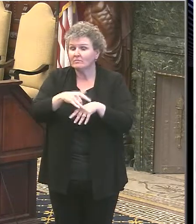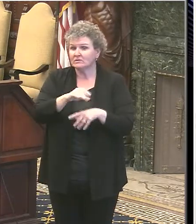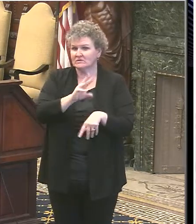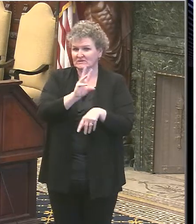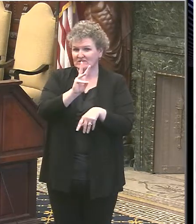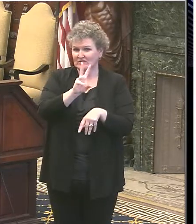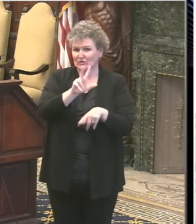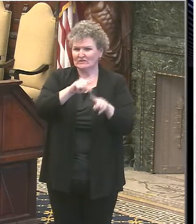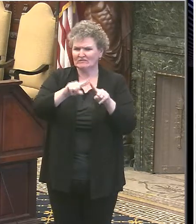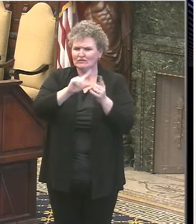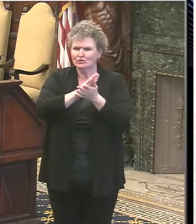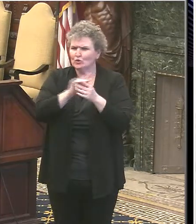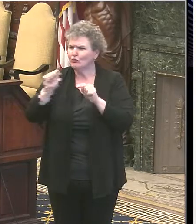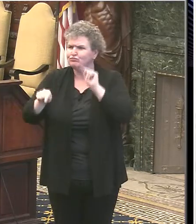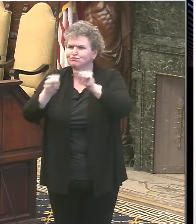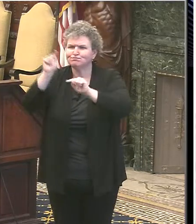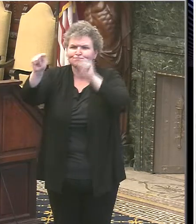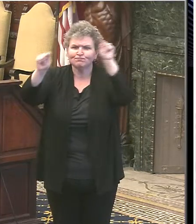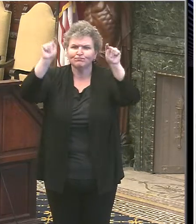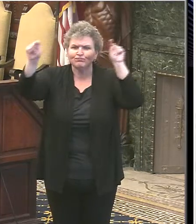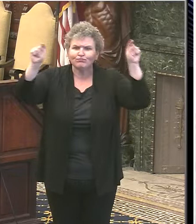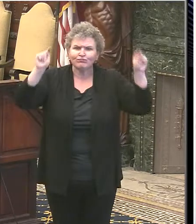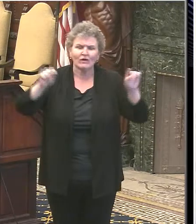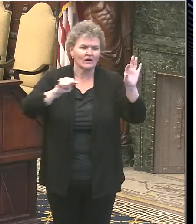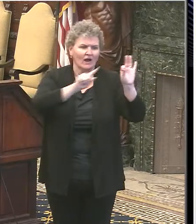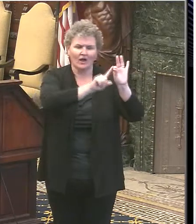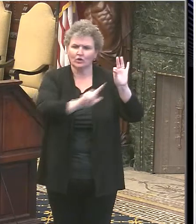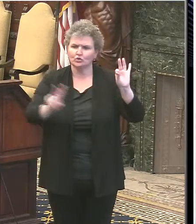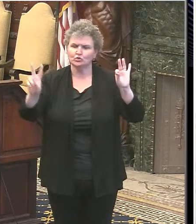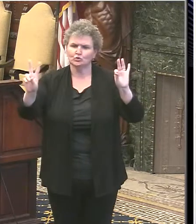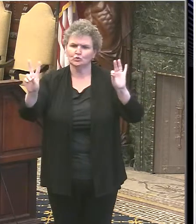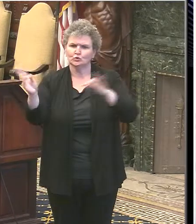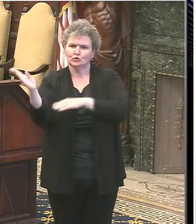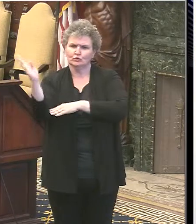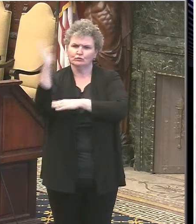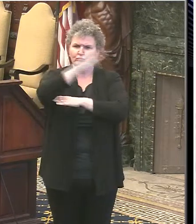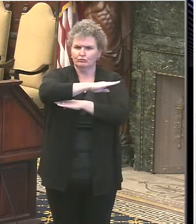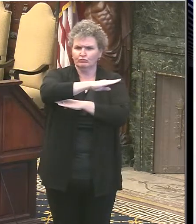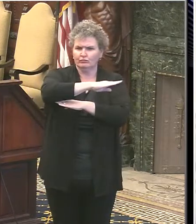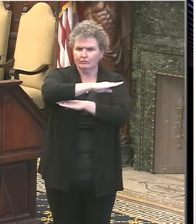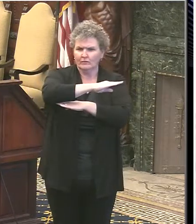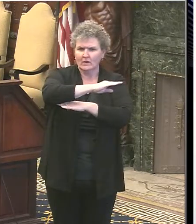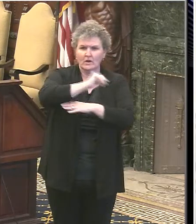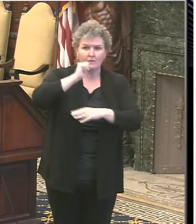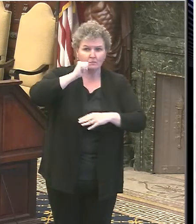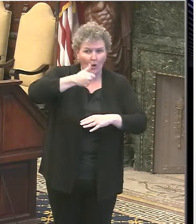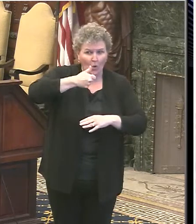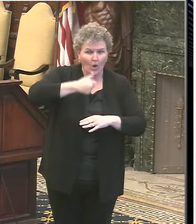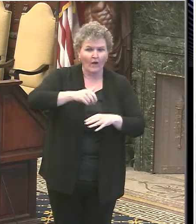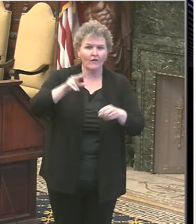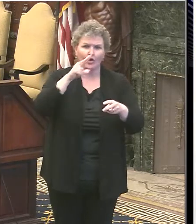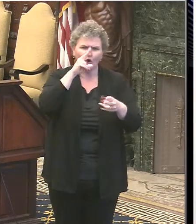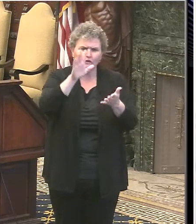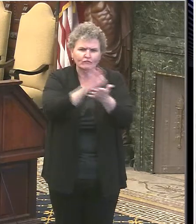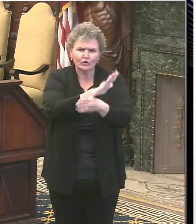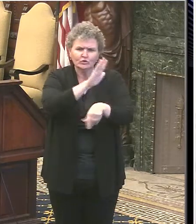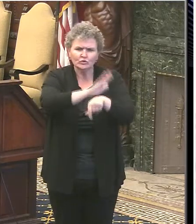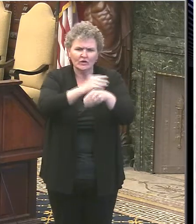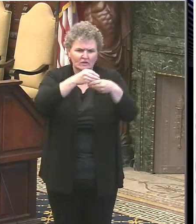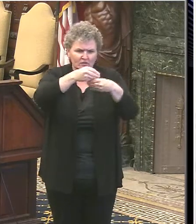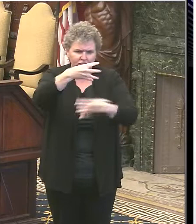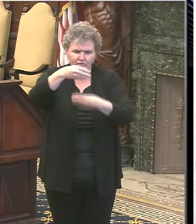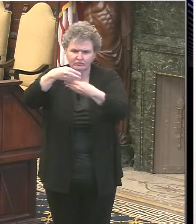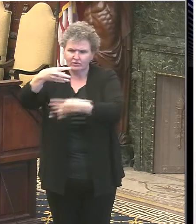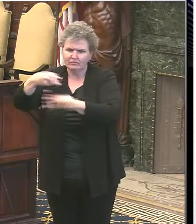across the city between 9 a.m. and 2 p.m. on Wednesday. Families can find a complete list of schools serving as meal distribution sites